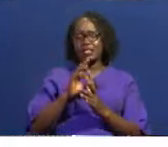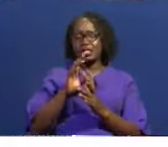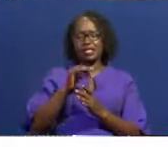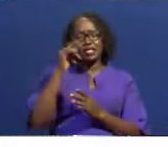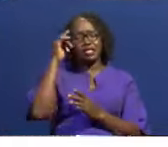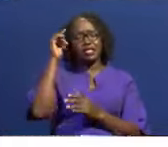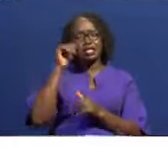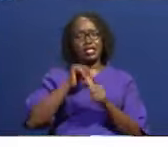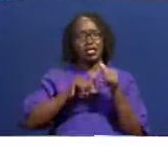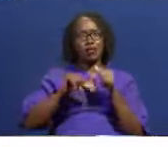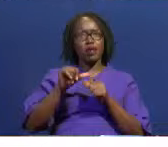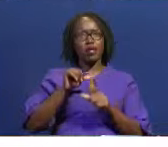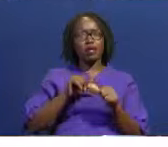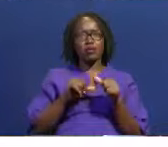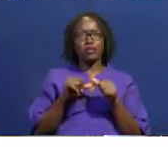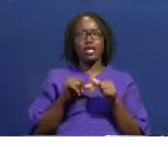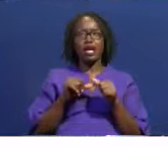about